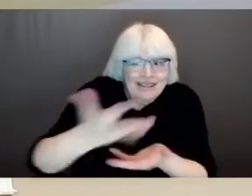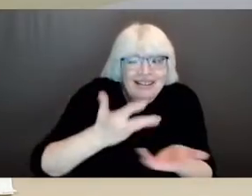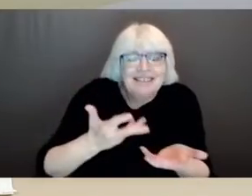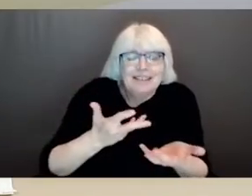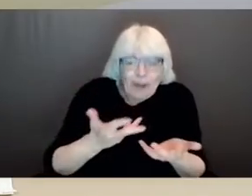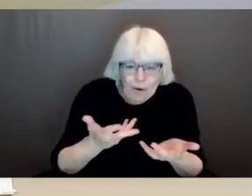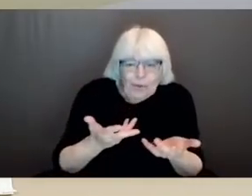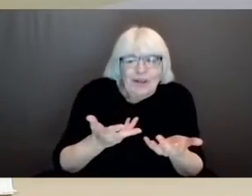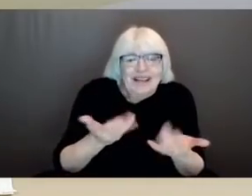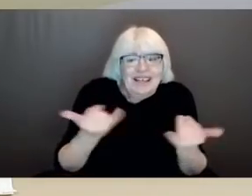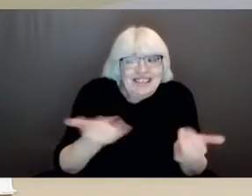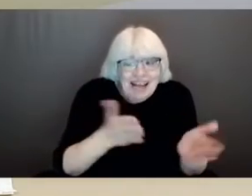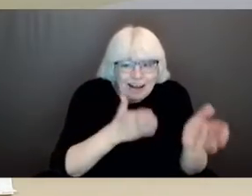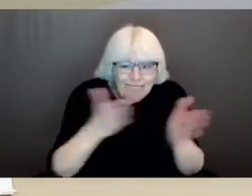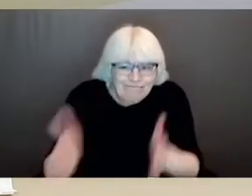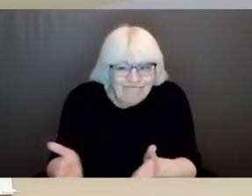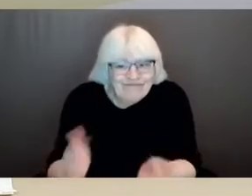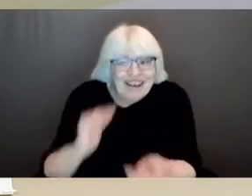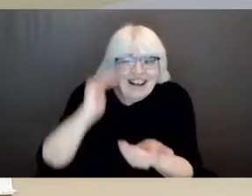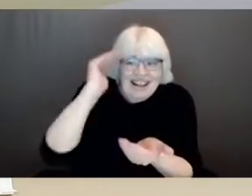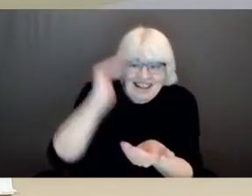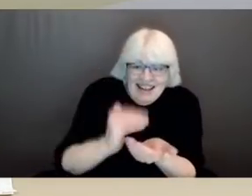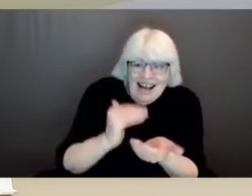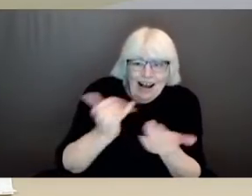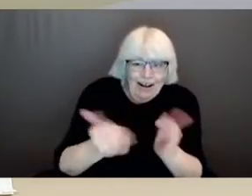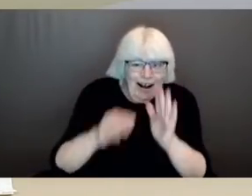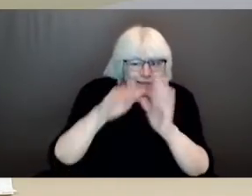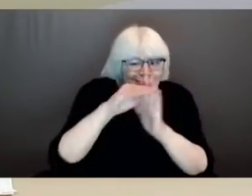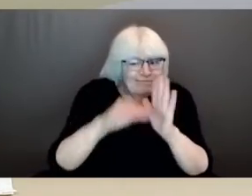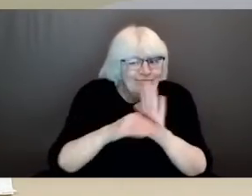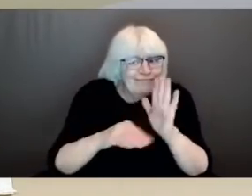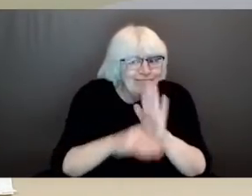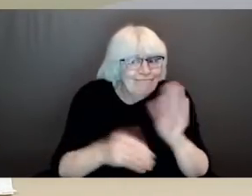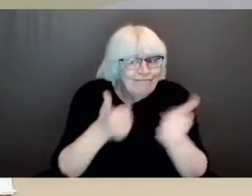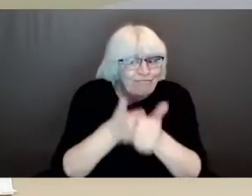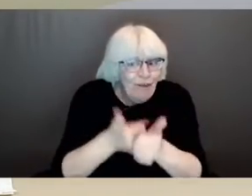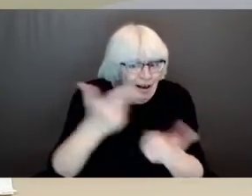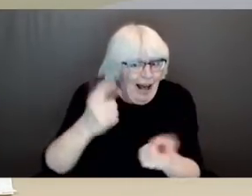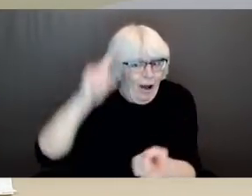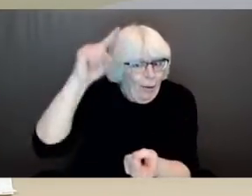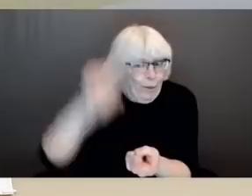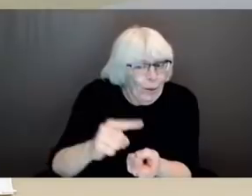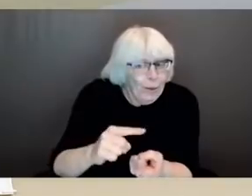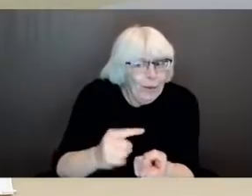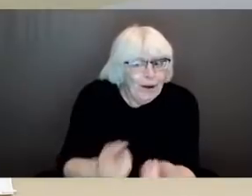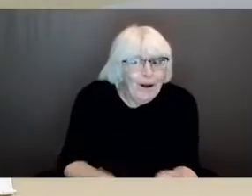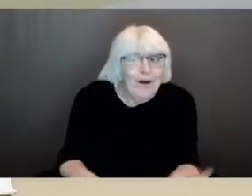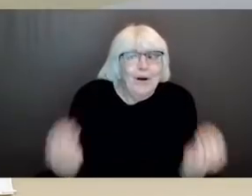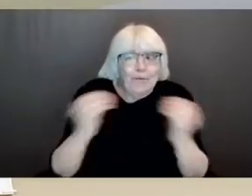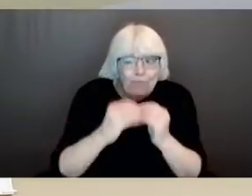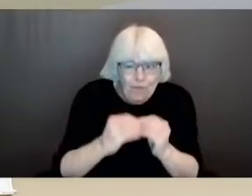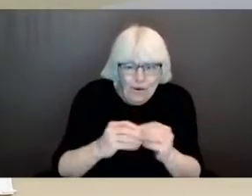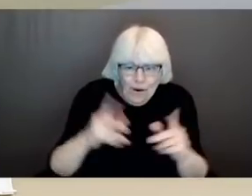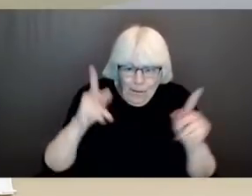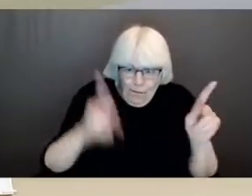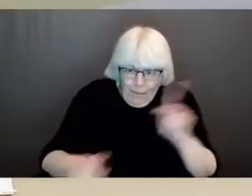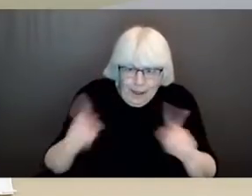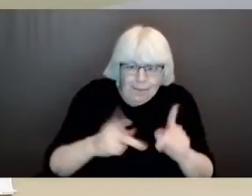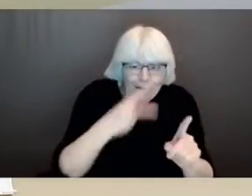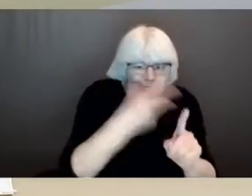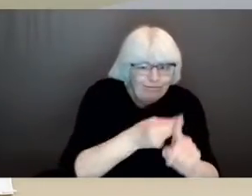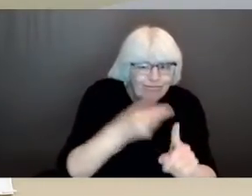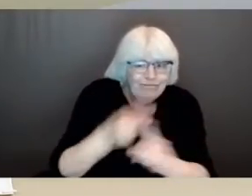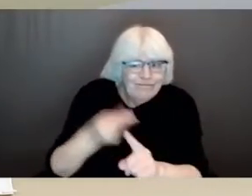measures as a result of high COVID-19 vaccine coverage. All islanders 6 months of age and older